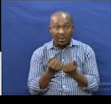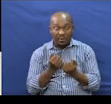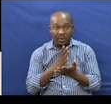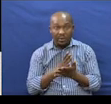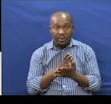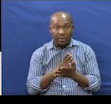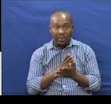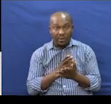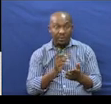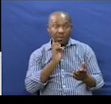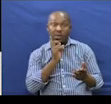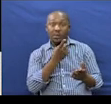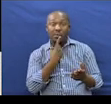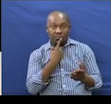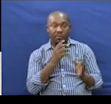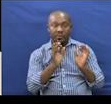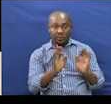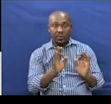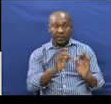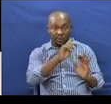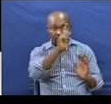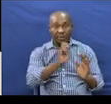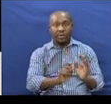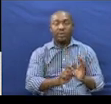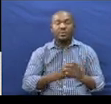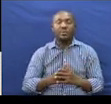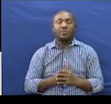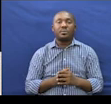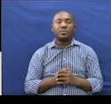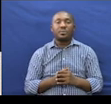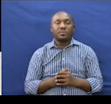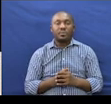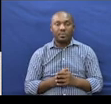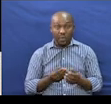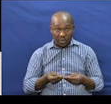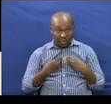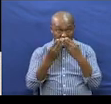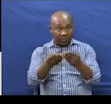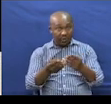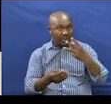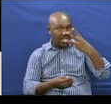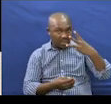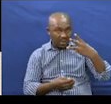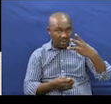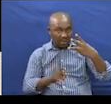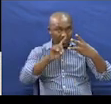you attend those questions. So here I'm going to write 3 questions.